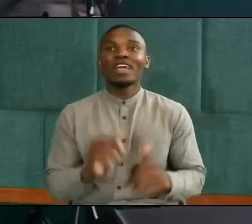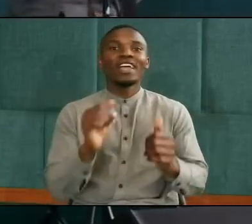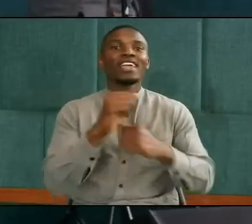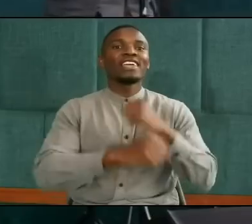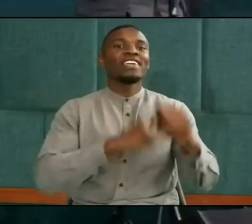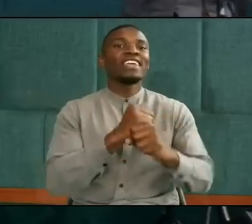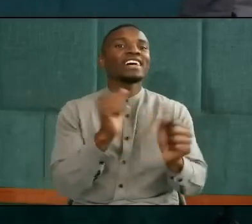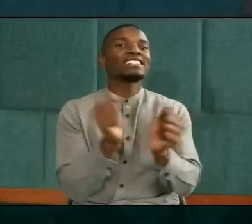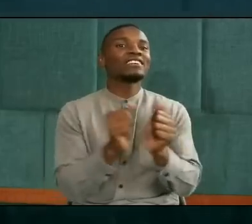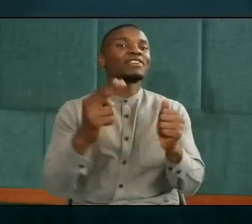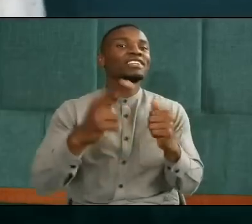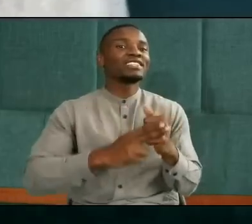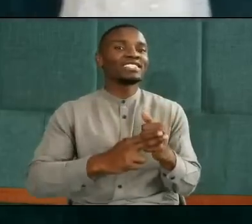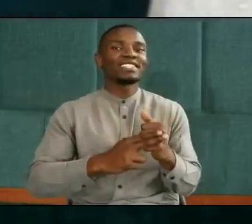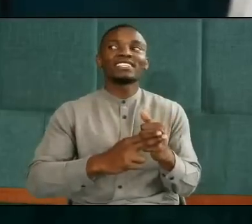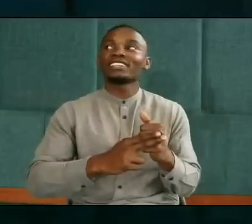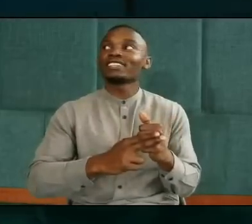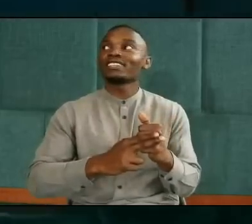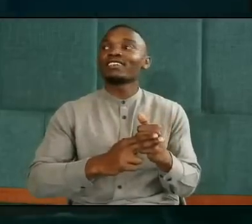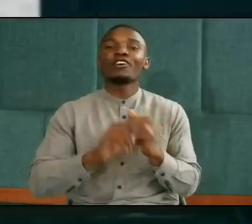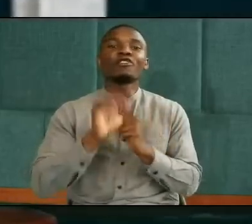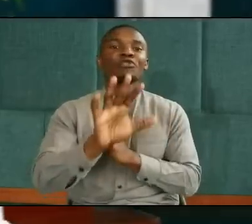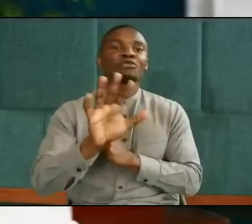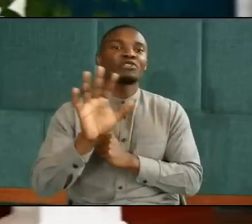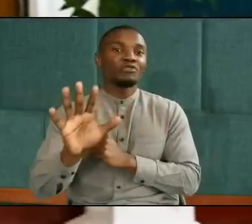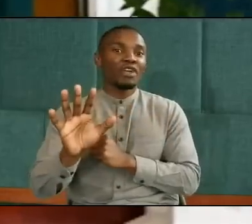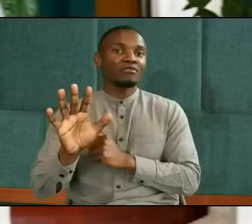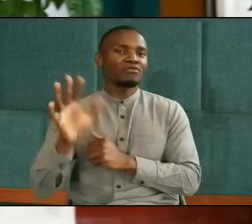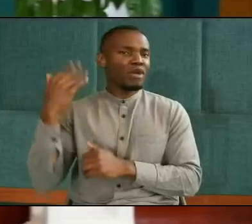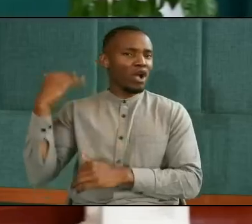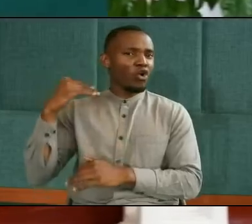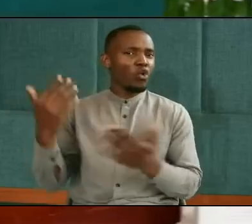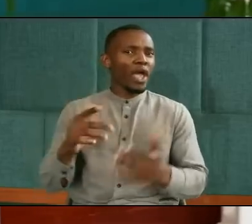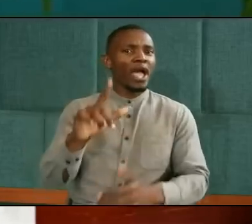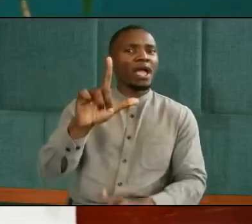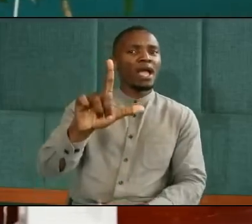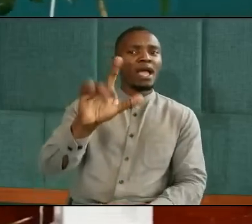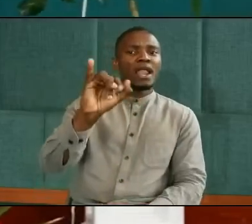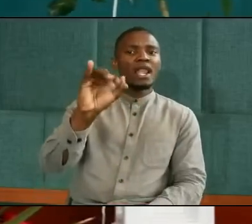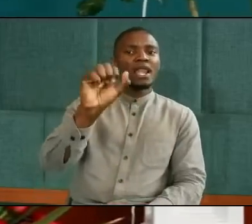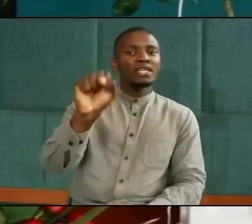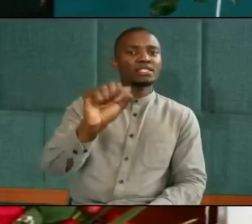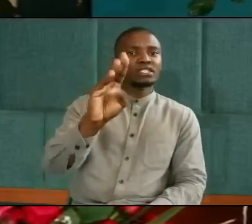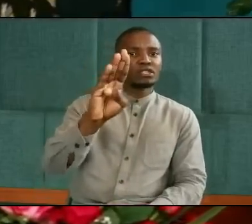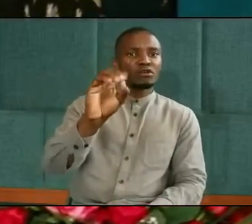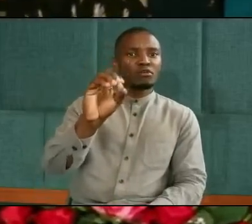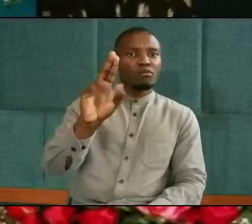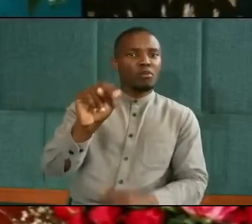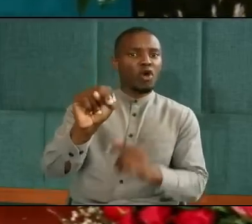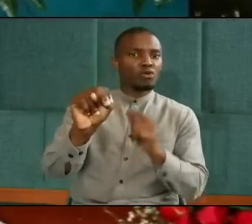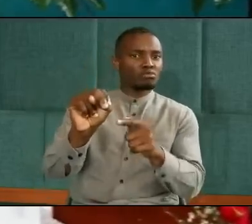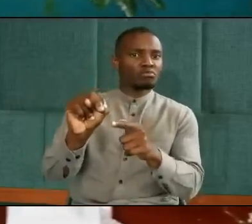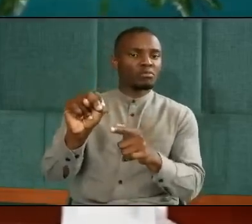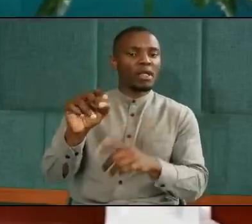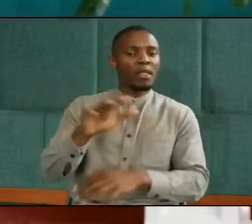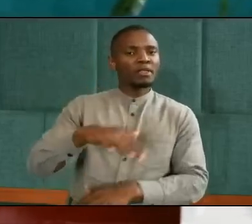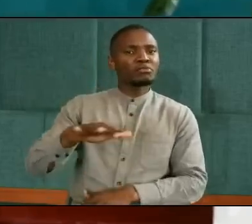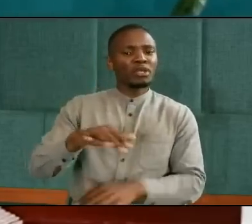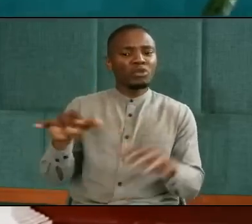like this, 9:40 in the morning, 1755 in Lisbon, the entire place shook